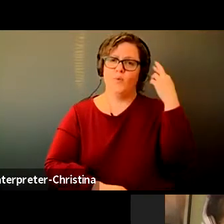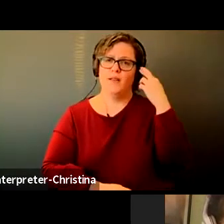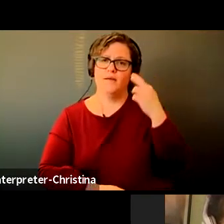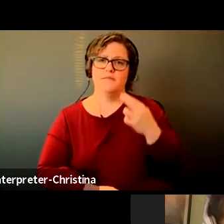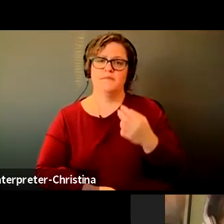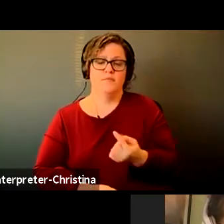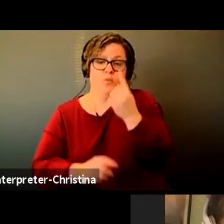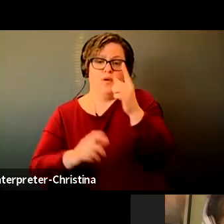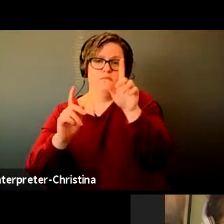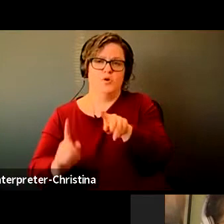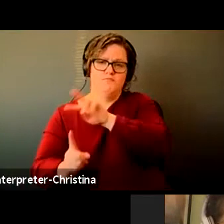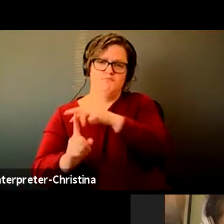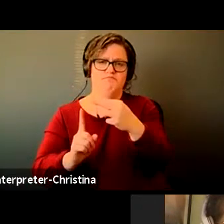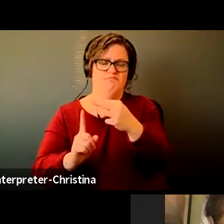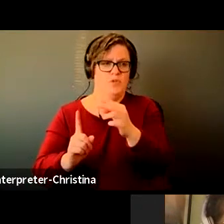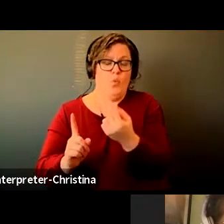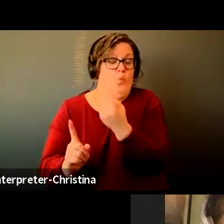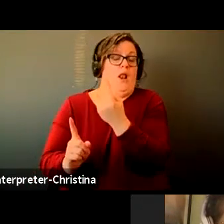possible